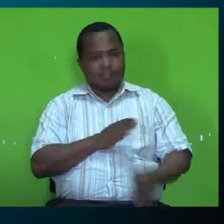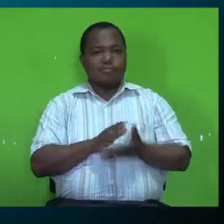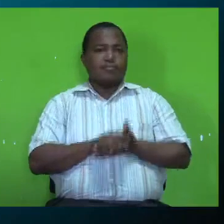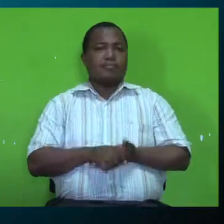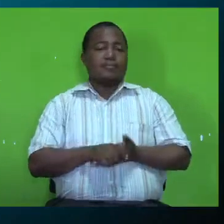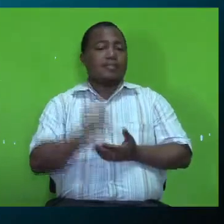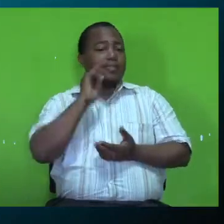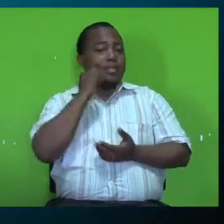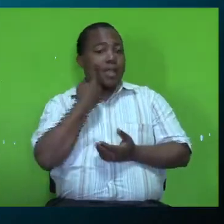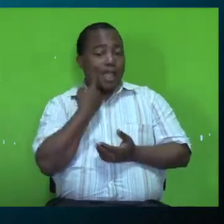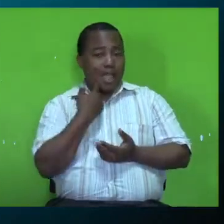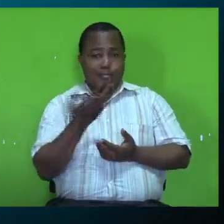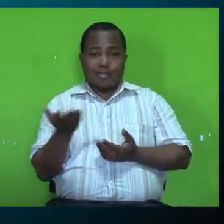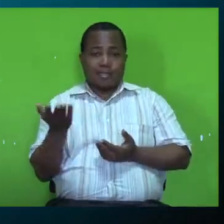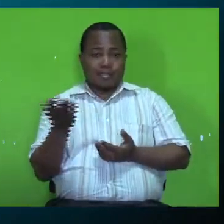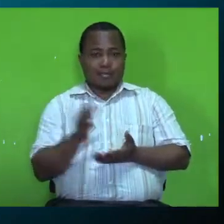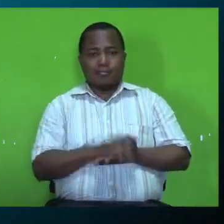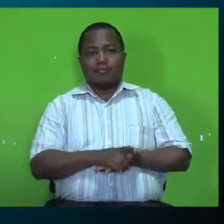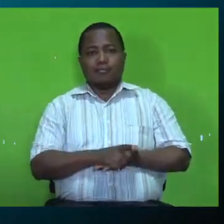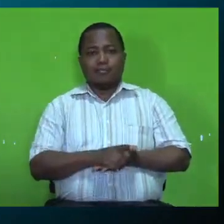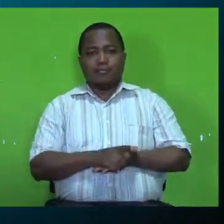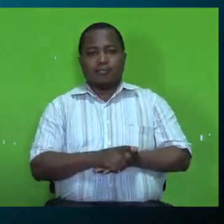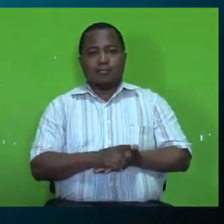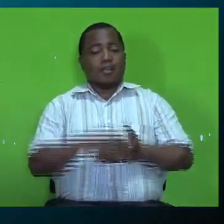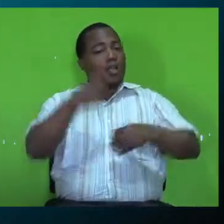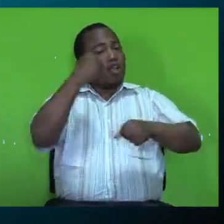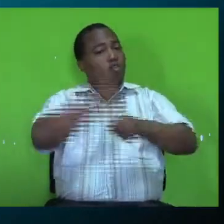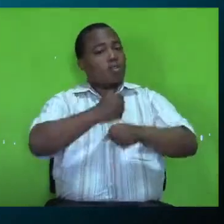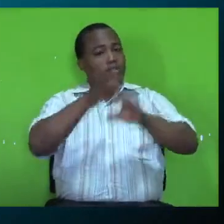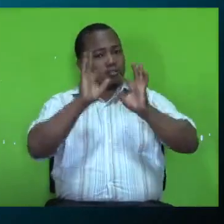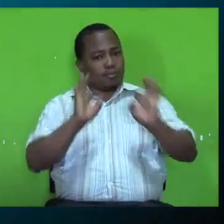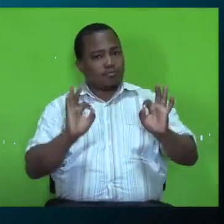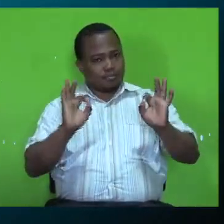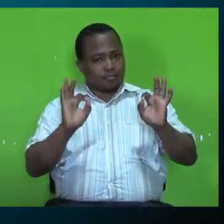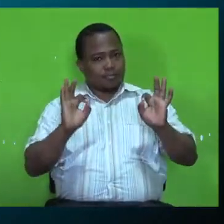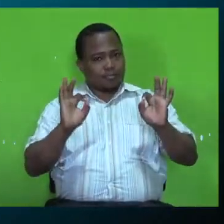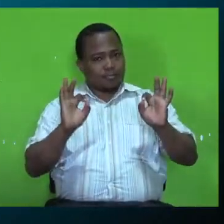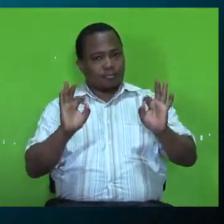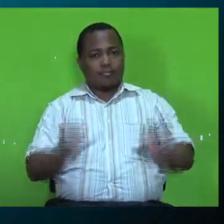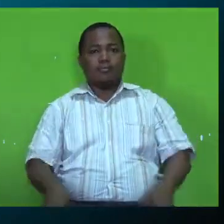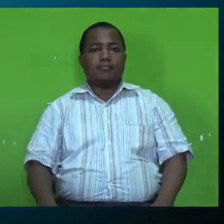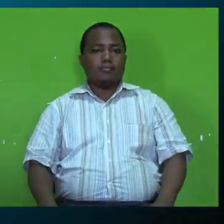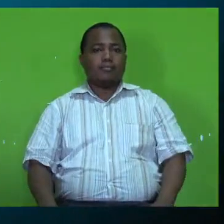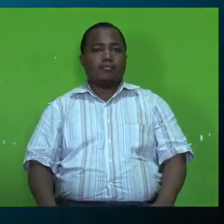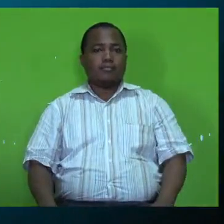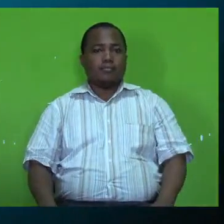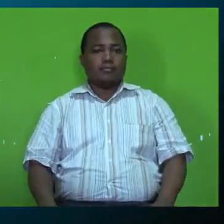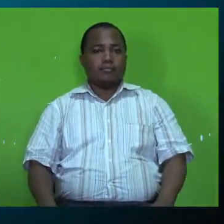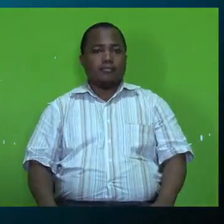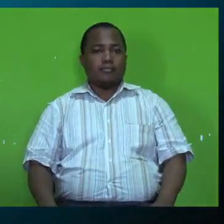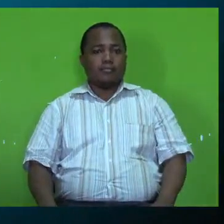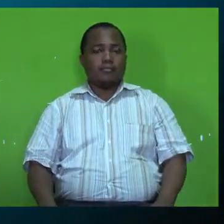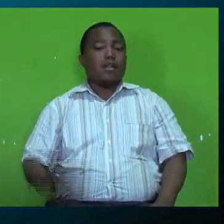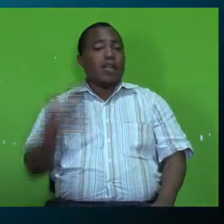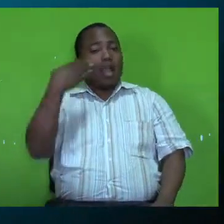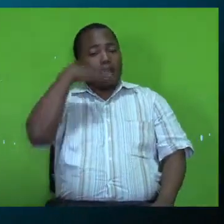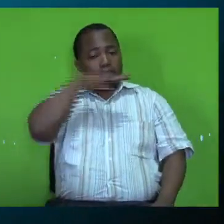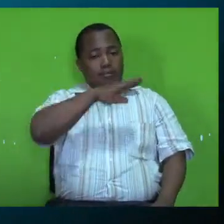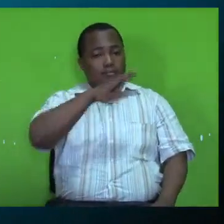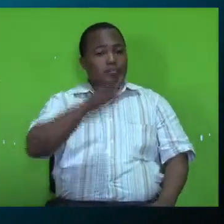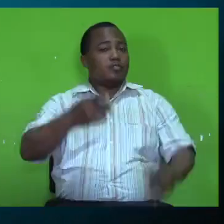Yes? Try, please. Good job. Good job, my dears. The aim of